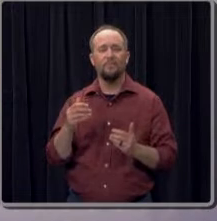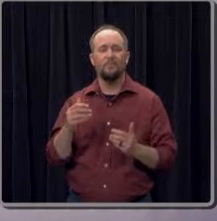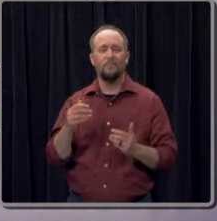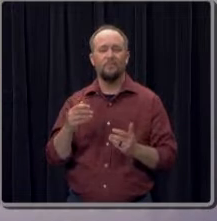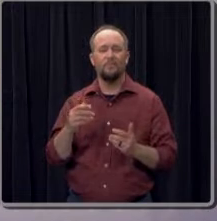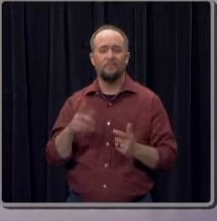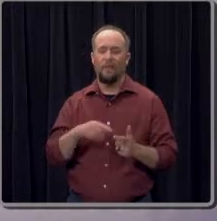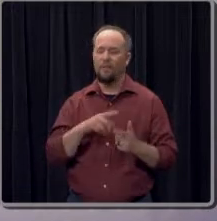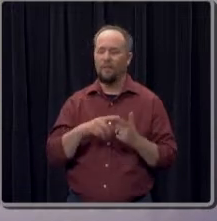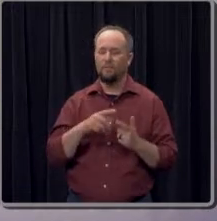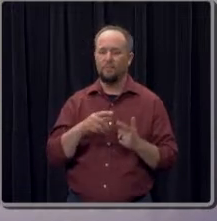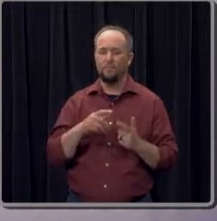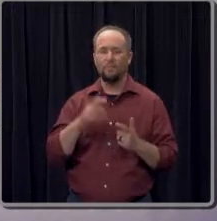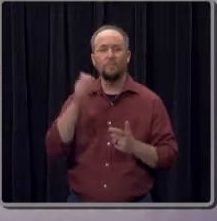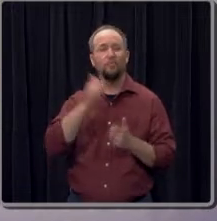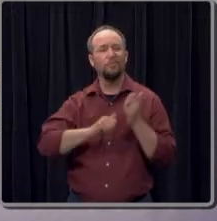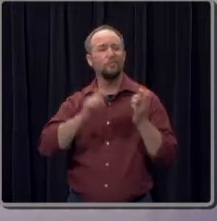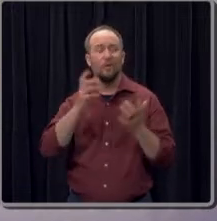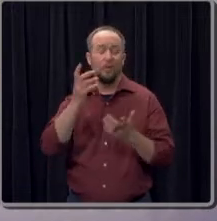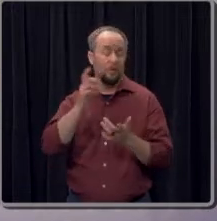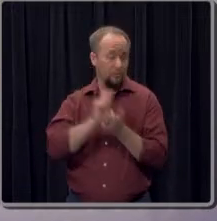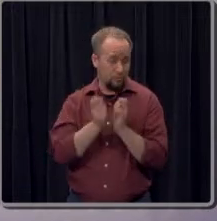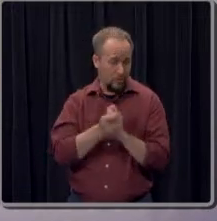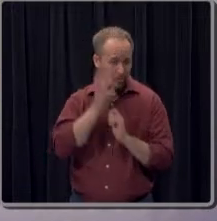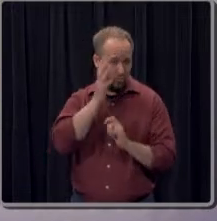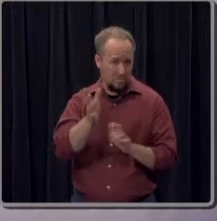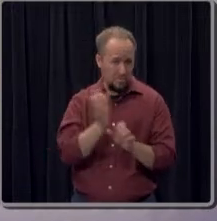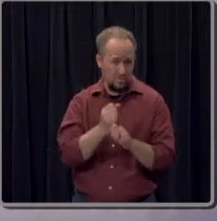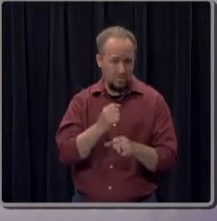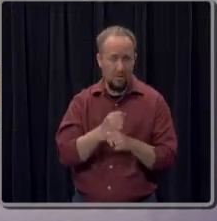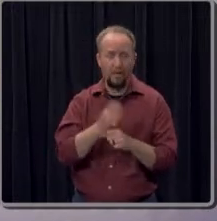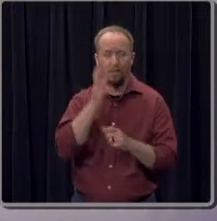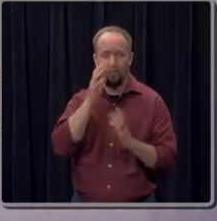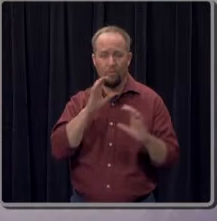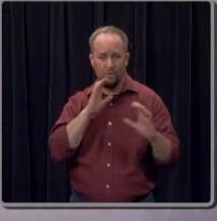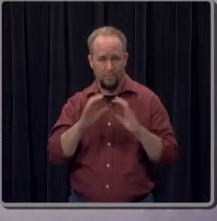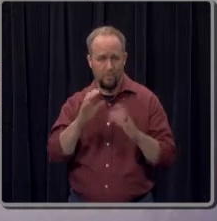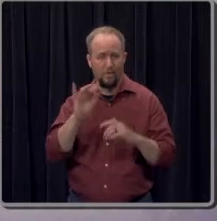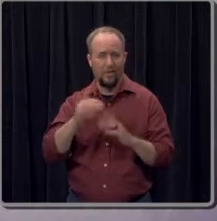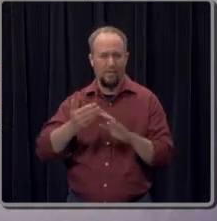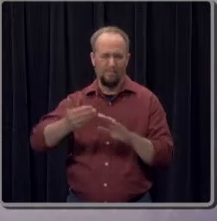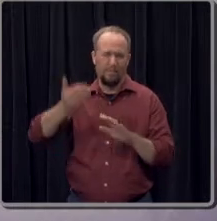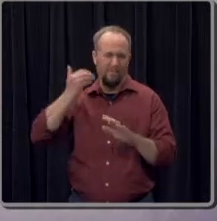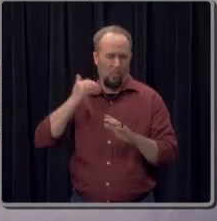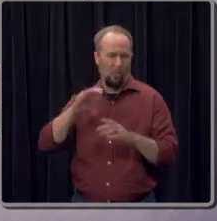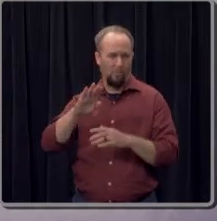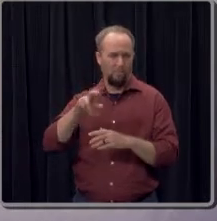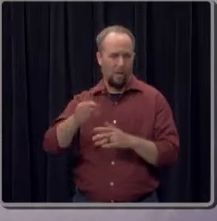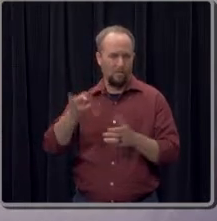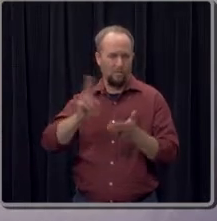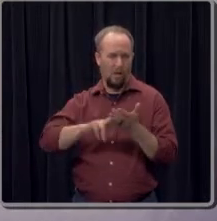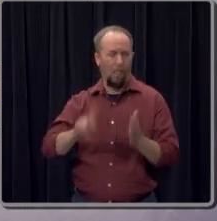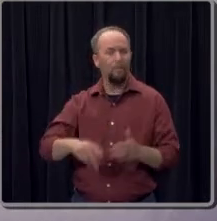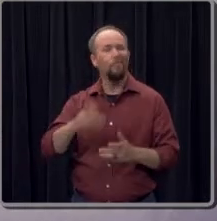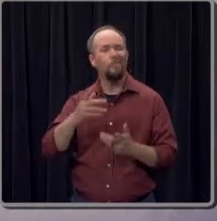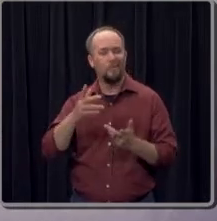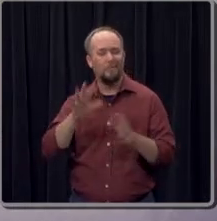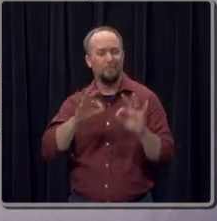then any changes, the changes that we will make, we'll communicate that prior to bus registration so that our families